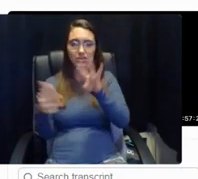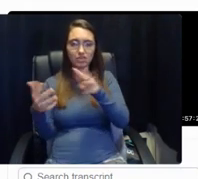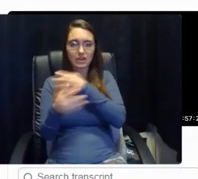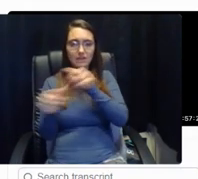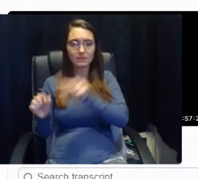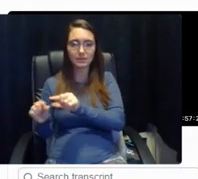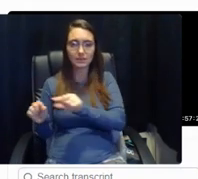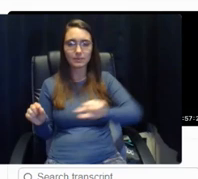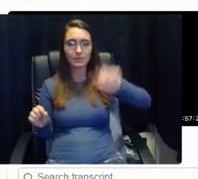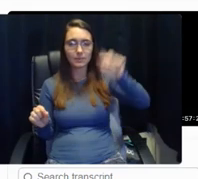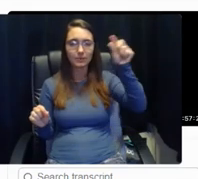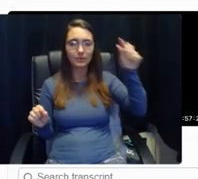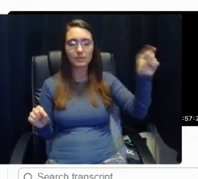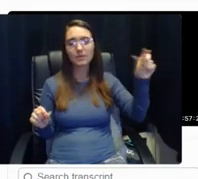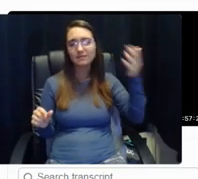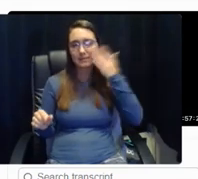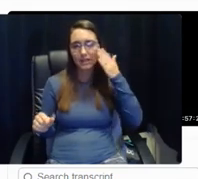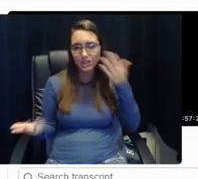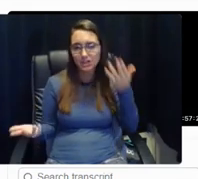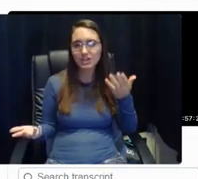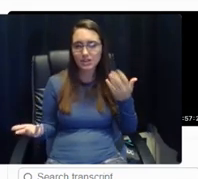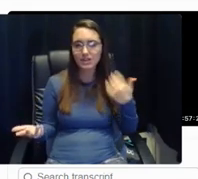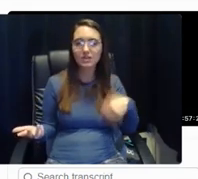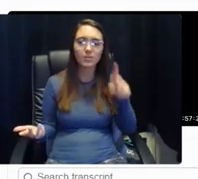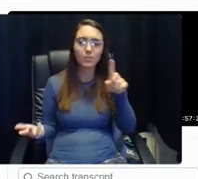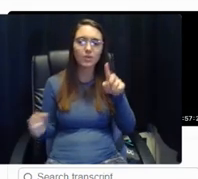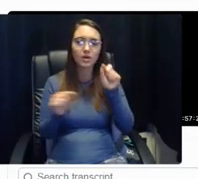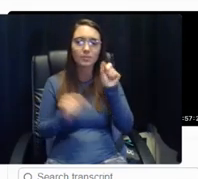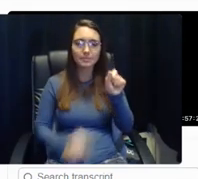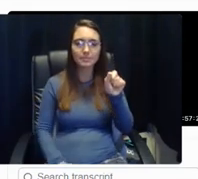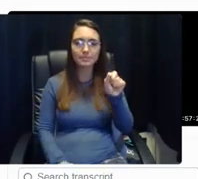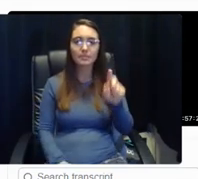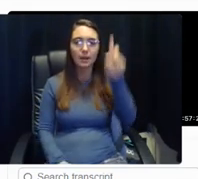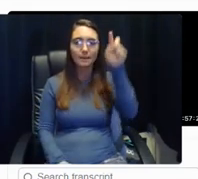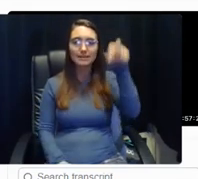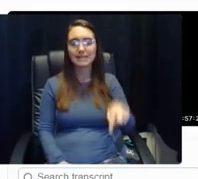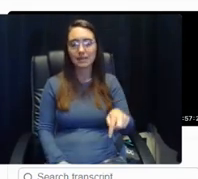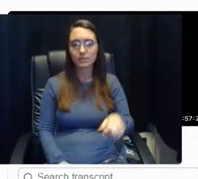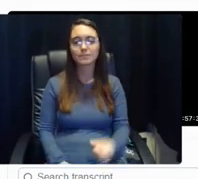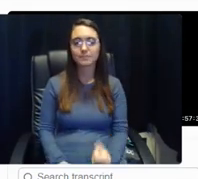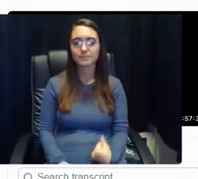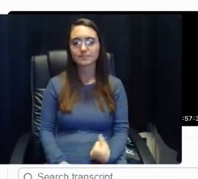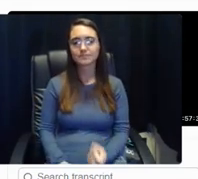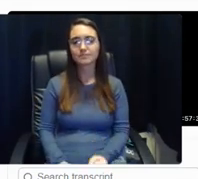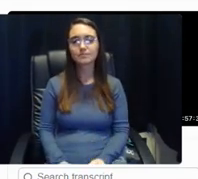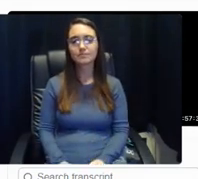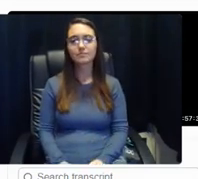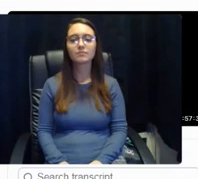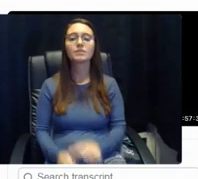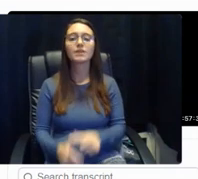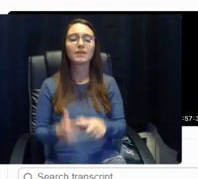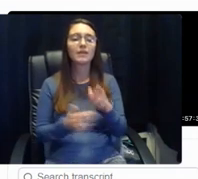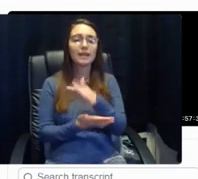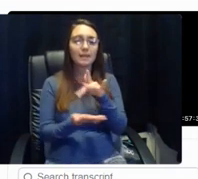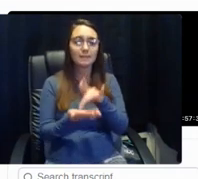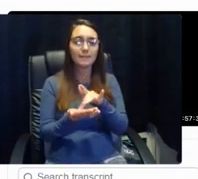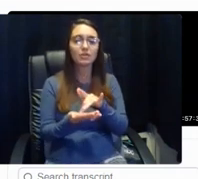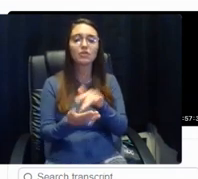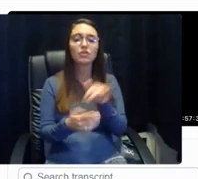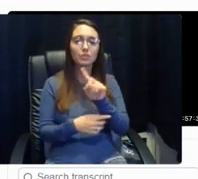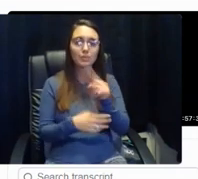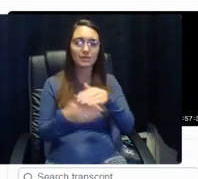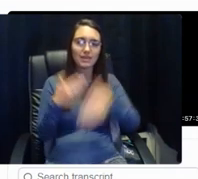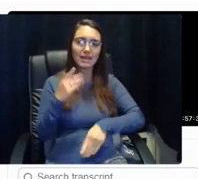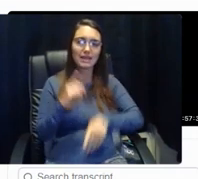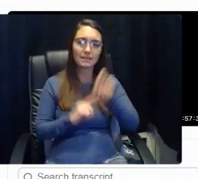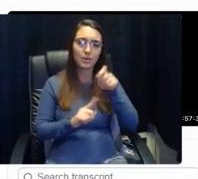And there's one period of time you have a potential go up and down very, very sharply. And in the middle of this, where your endpoint is supposed to